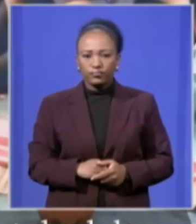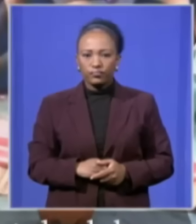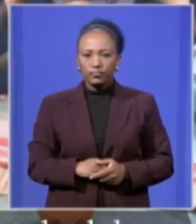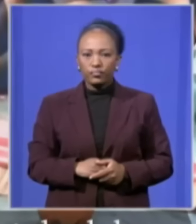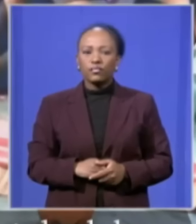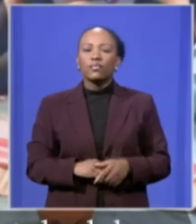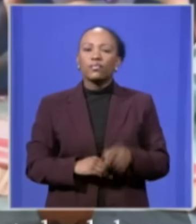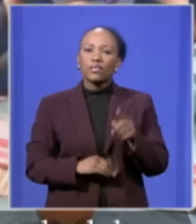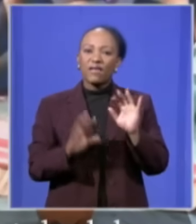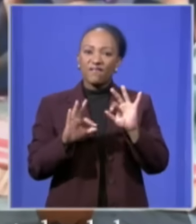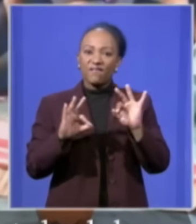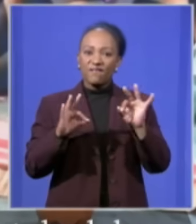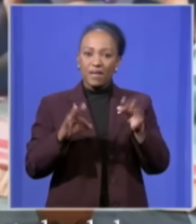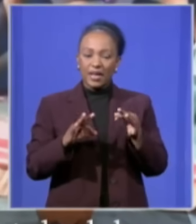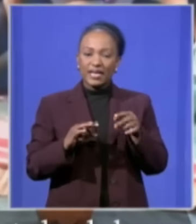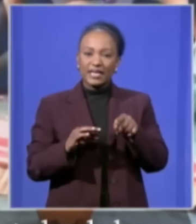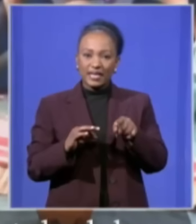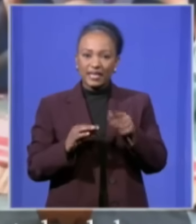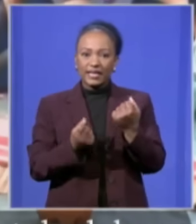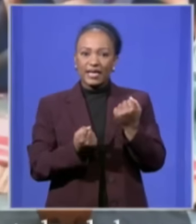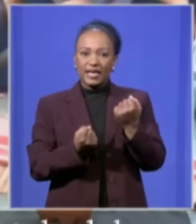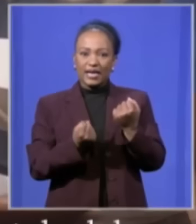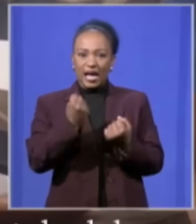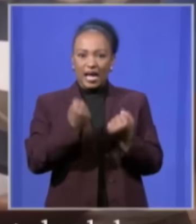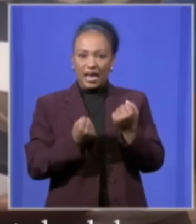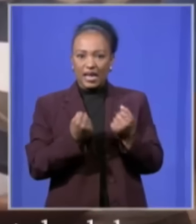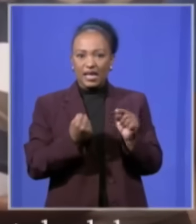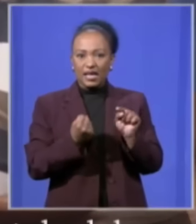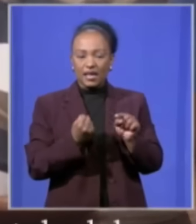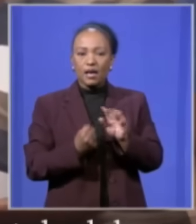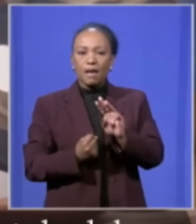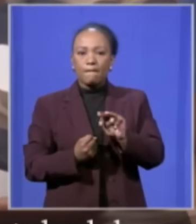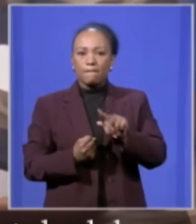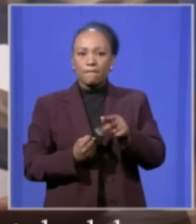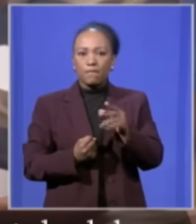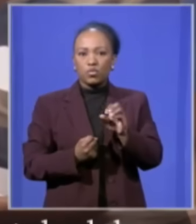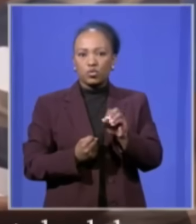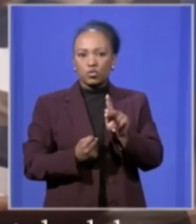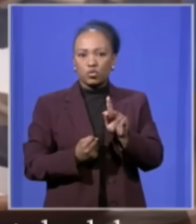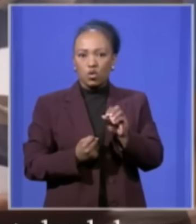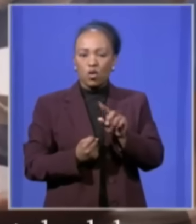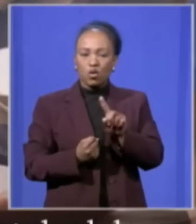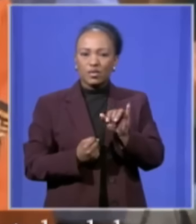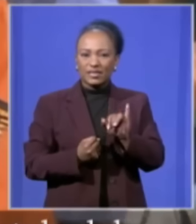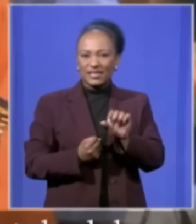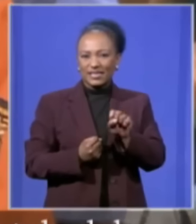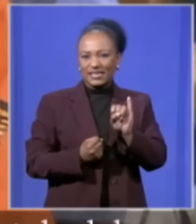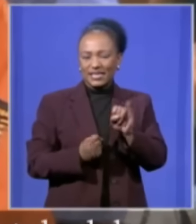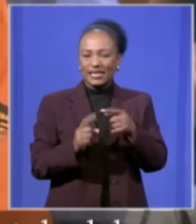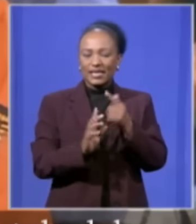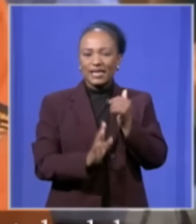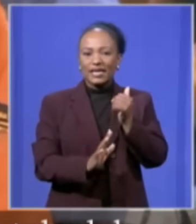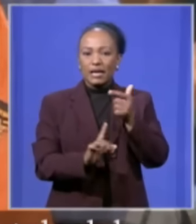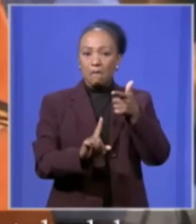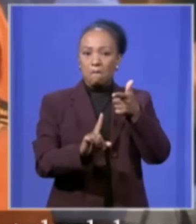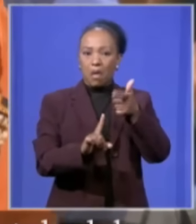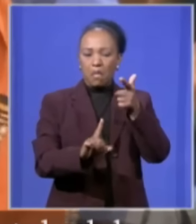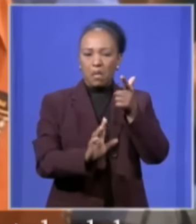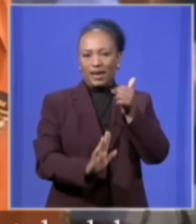Lapa la mootledi wa senamelo seo se bitšwago ka sellathekeng Mthokozisi Mvelase yo a thuntšitšwego le go bolawa dikgaruru